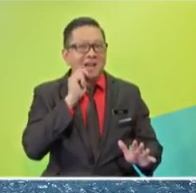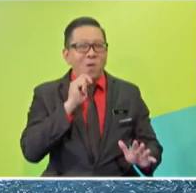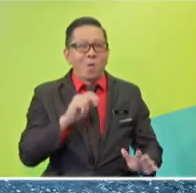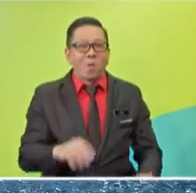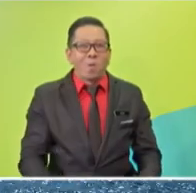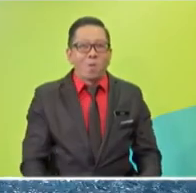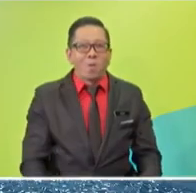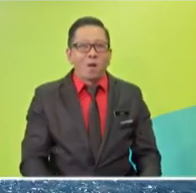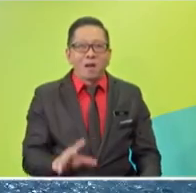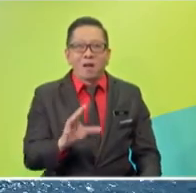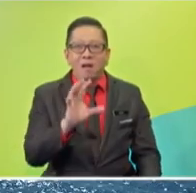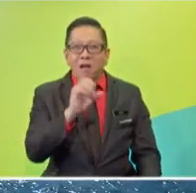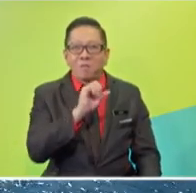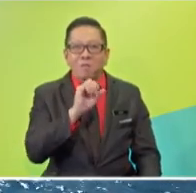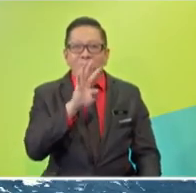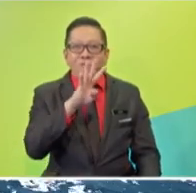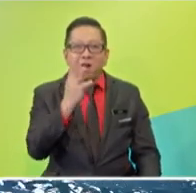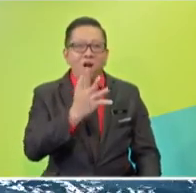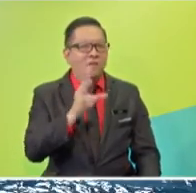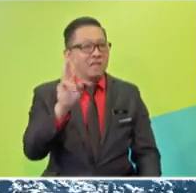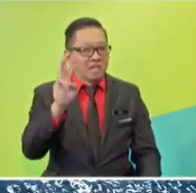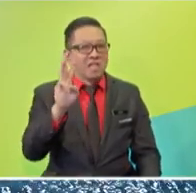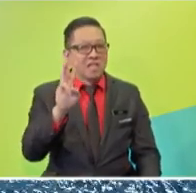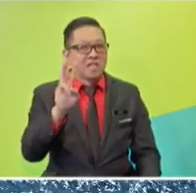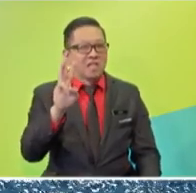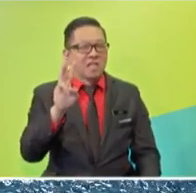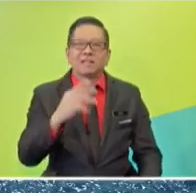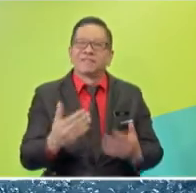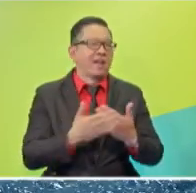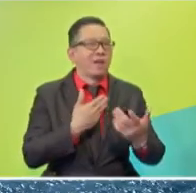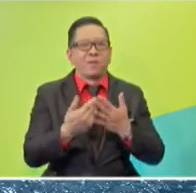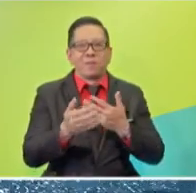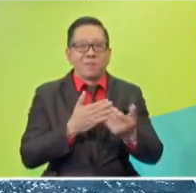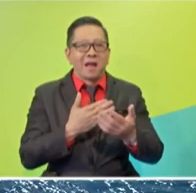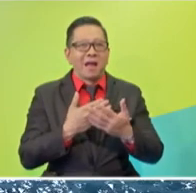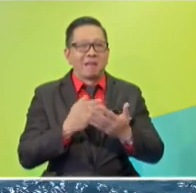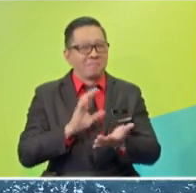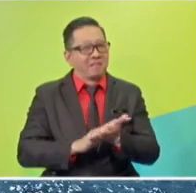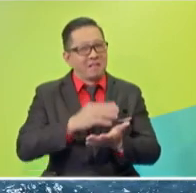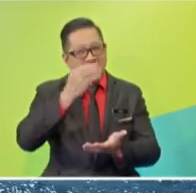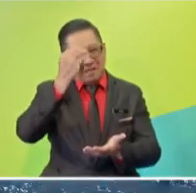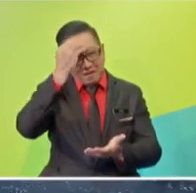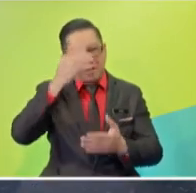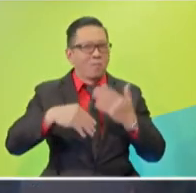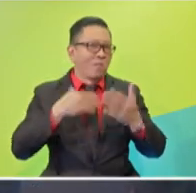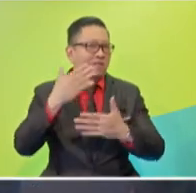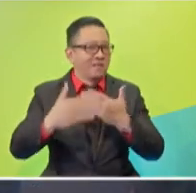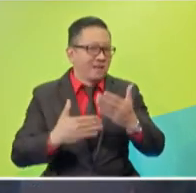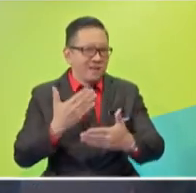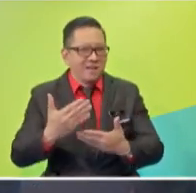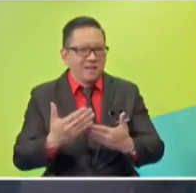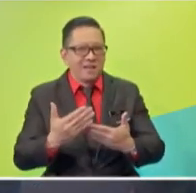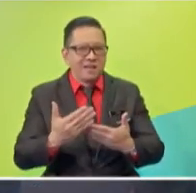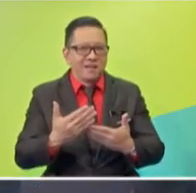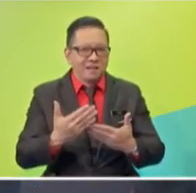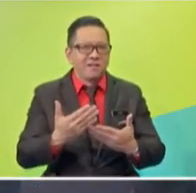4. Oh, you got 4 out of 6. But it's fine. That's right? Still fine. It's a learning process. Mm-hmm. I hope pupils at home also got their answers